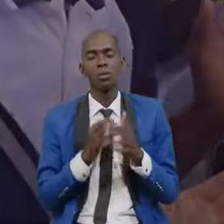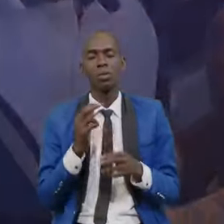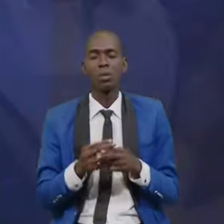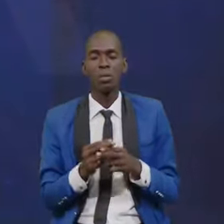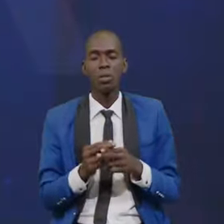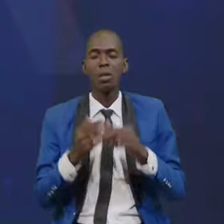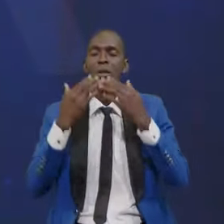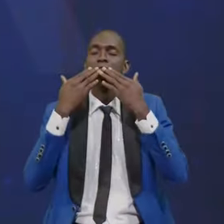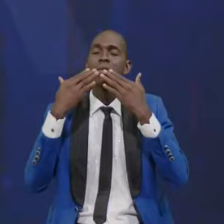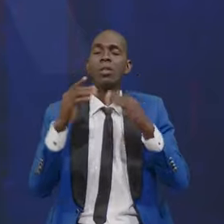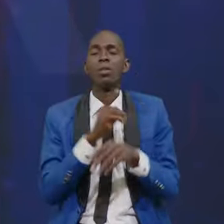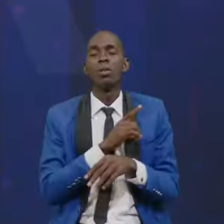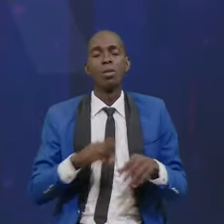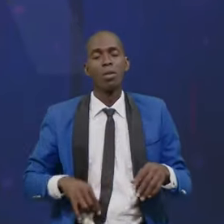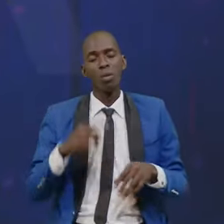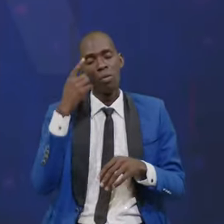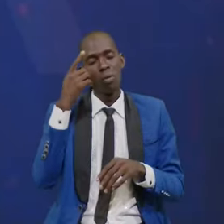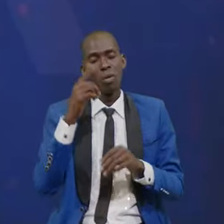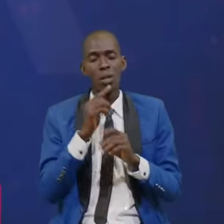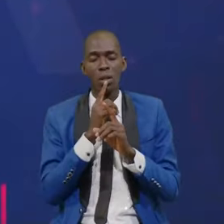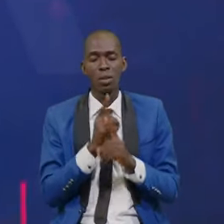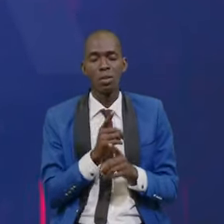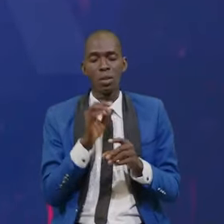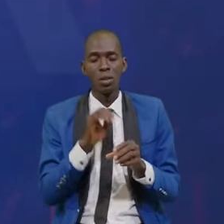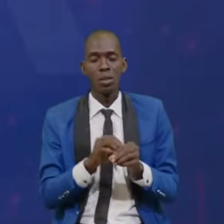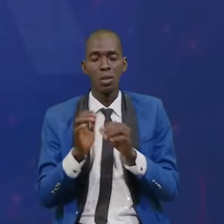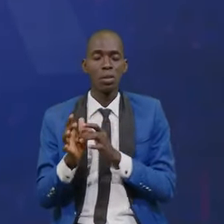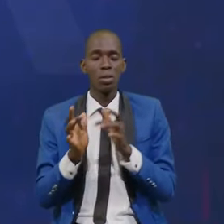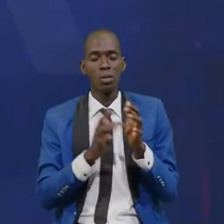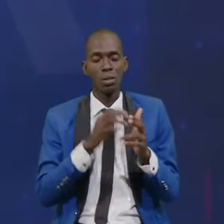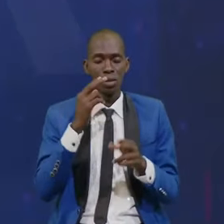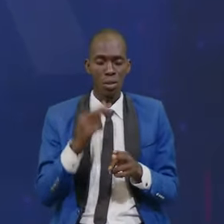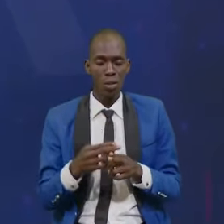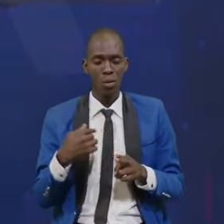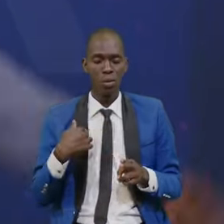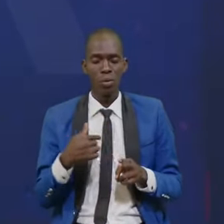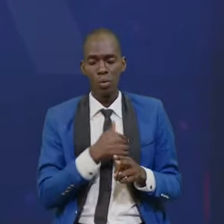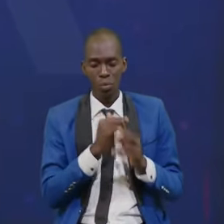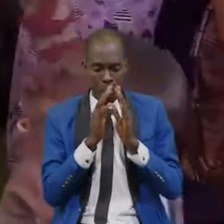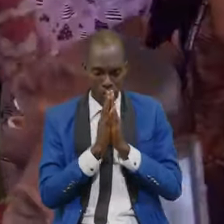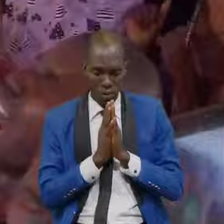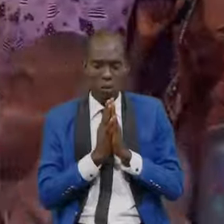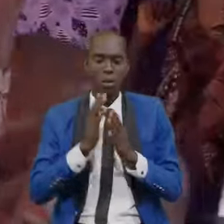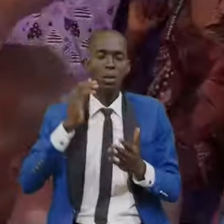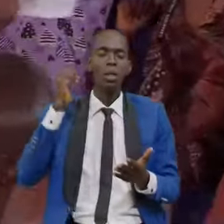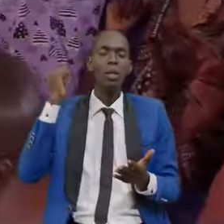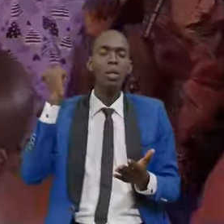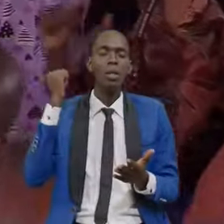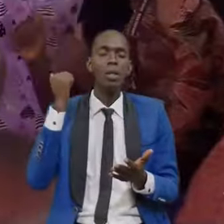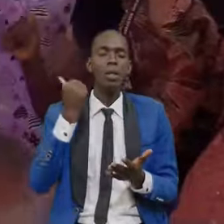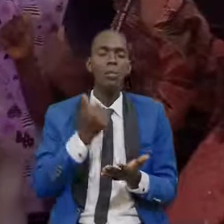Thank you, Lord, for the answer. In Jesus' name we pray.